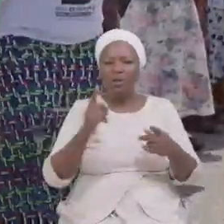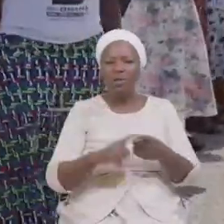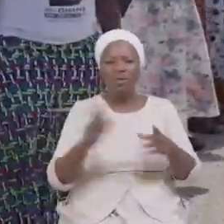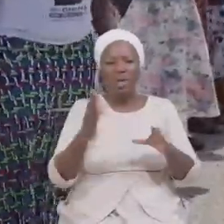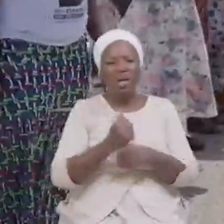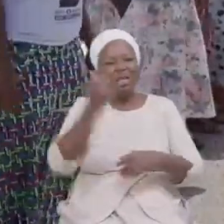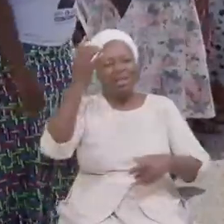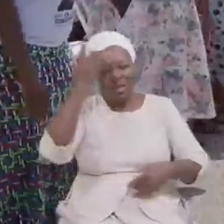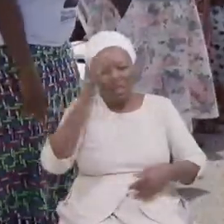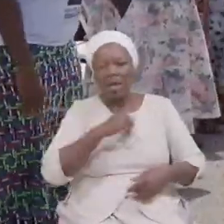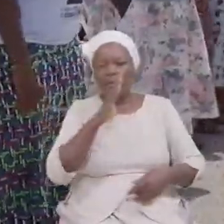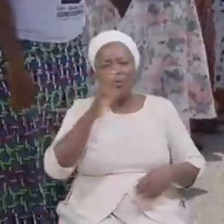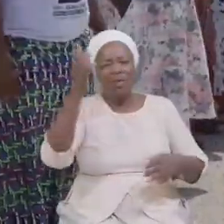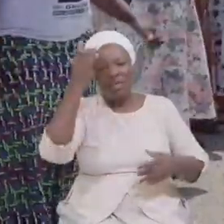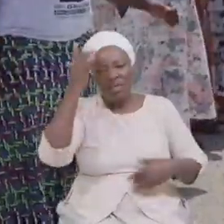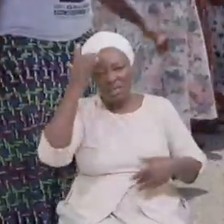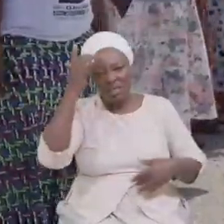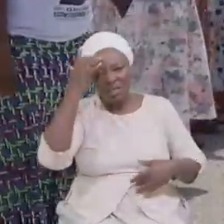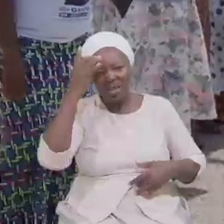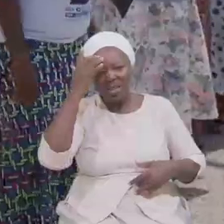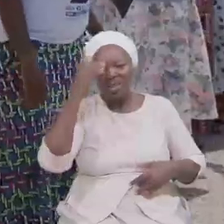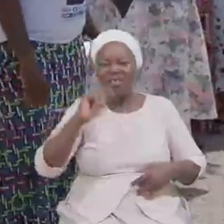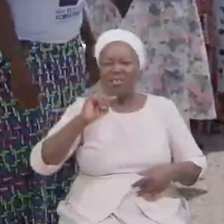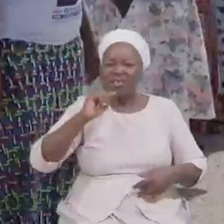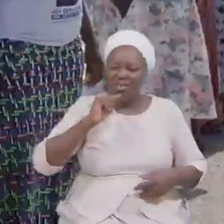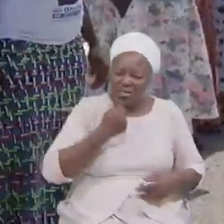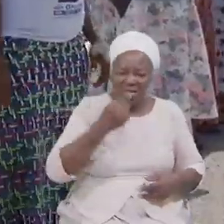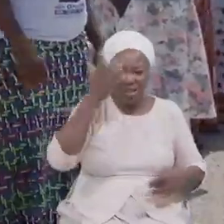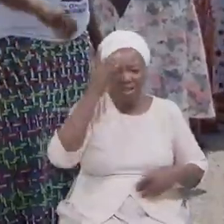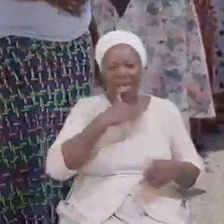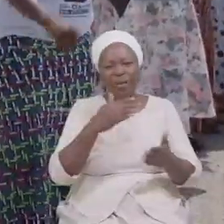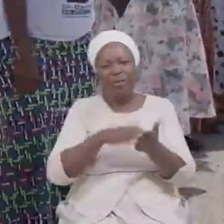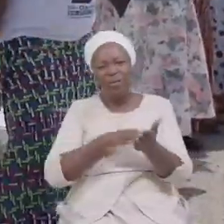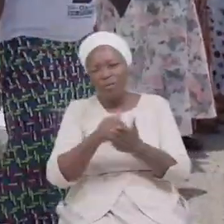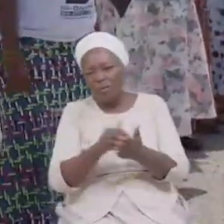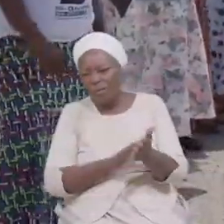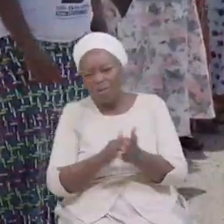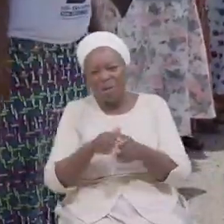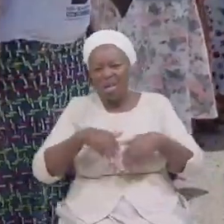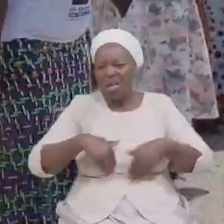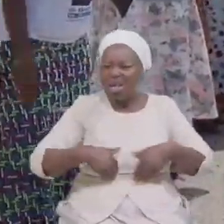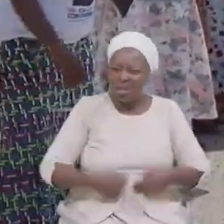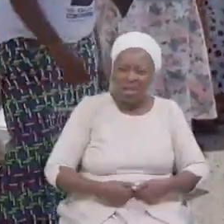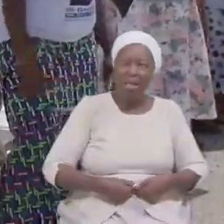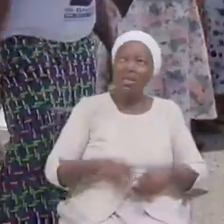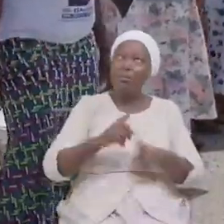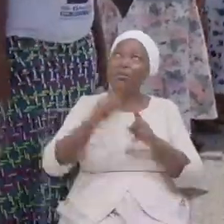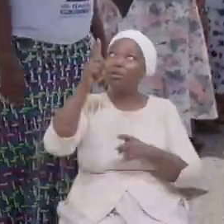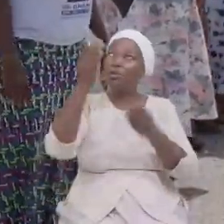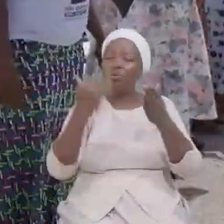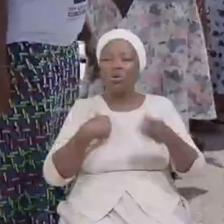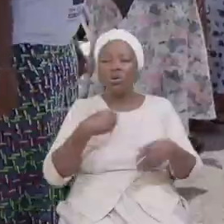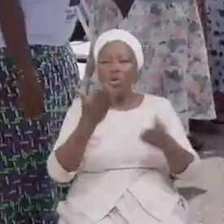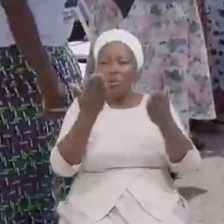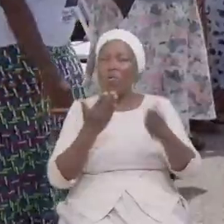sickly, infirm, weak, feeble. You want me to be strong. You